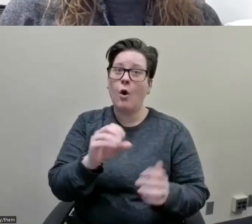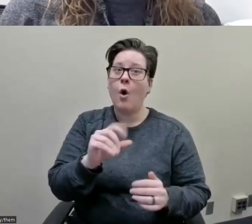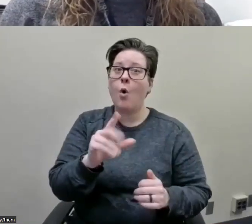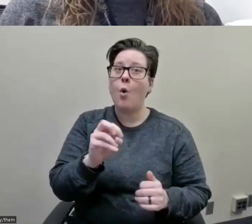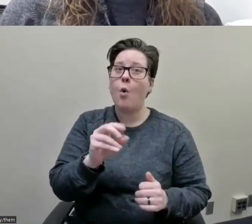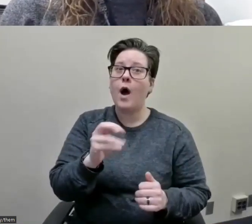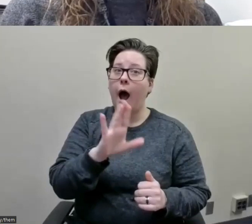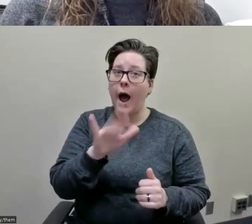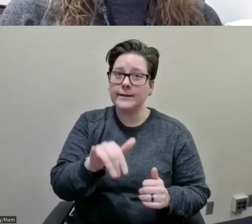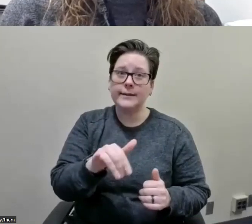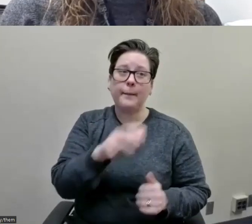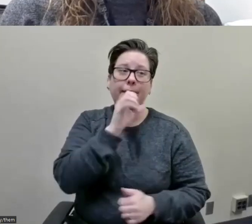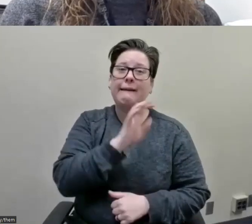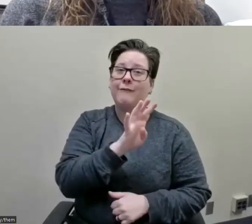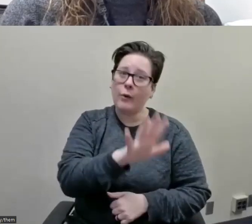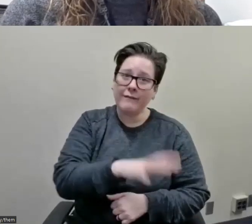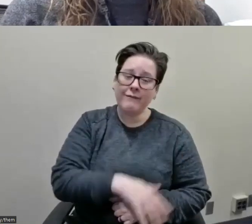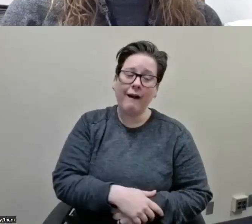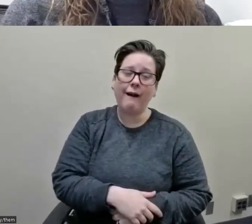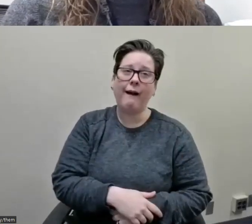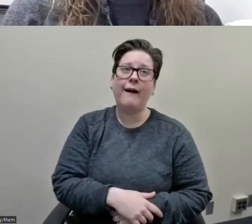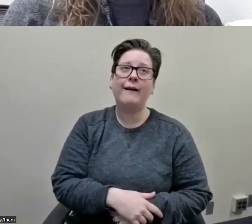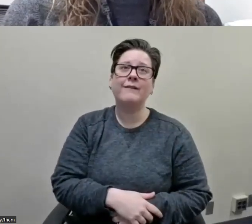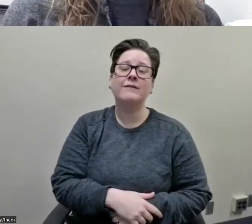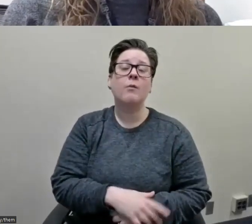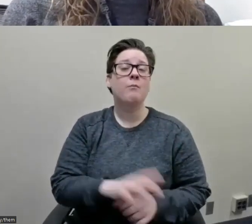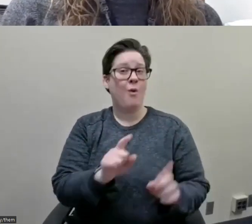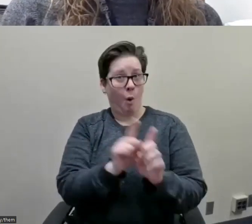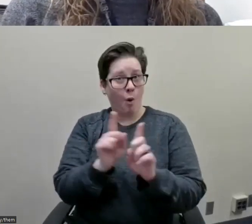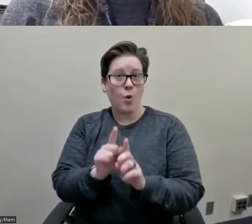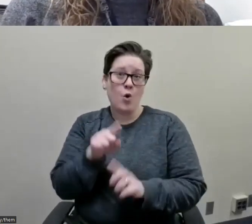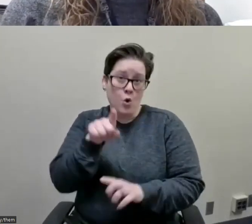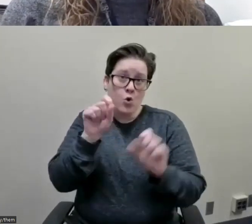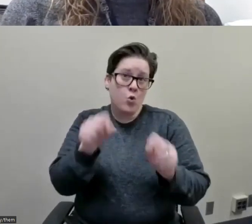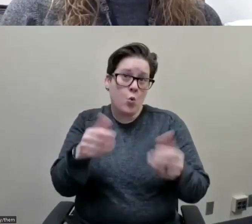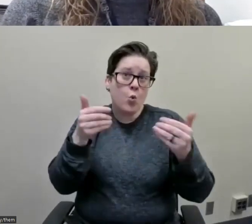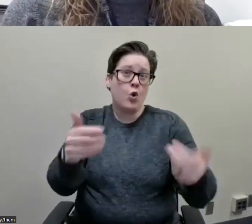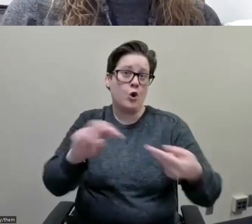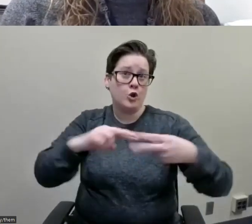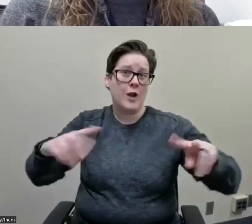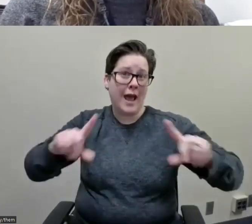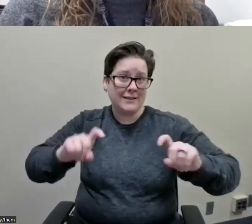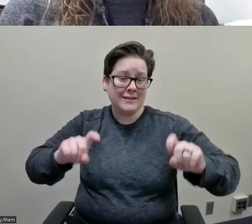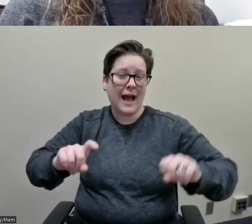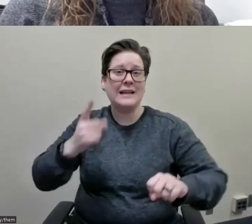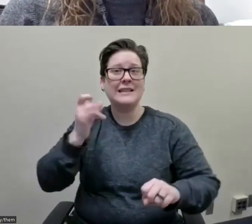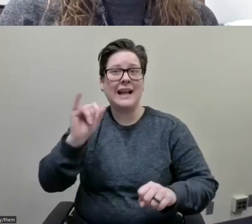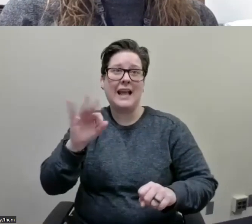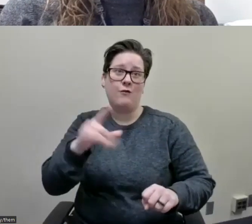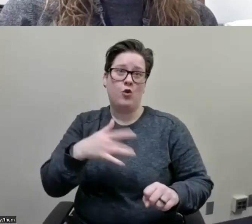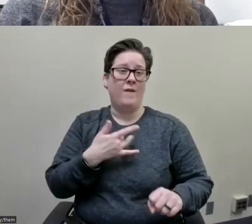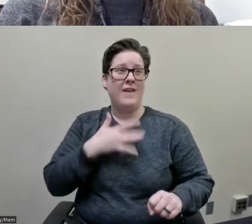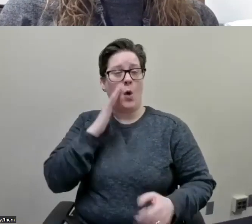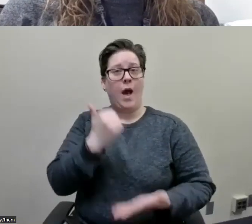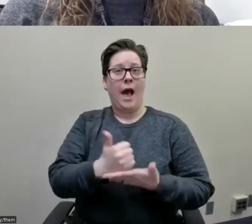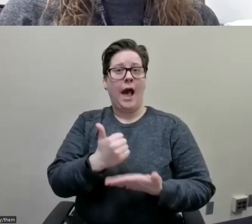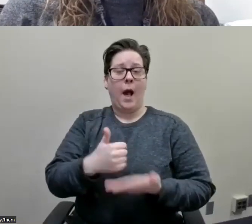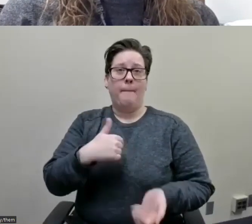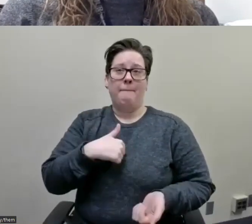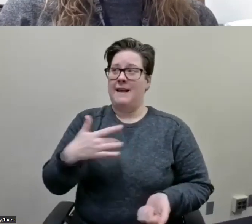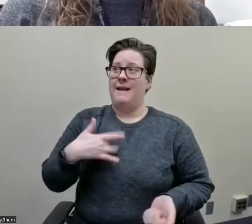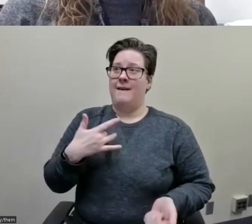women at 45. The other thing is you could pursue genetic testing if it brought you a sense of, you know, you wanted to